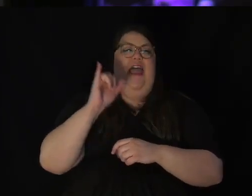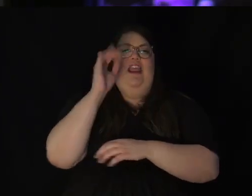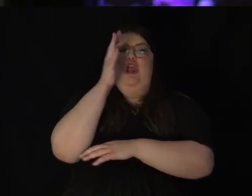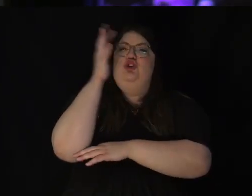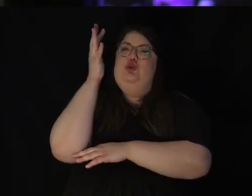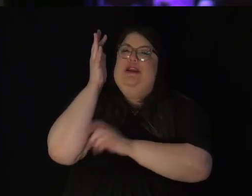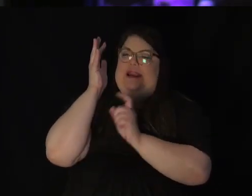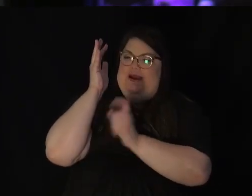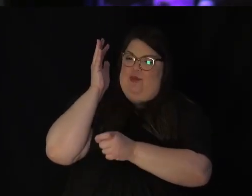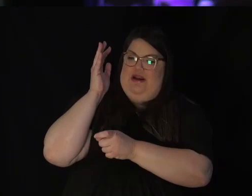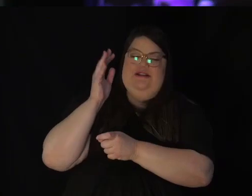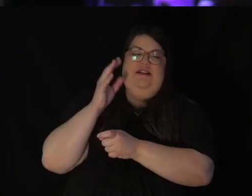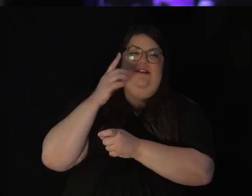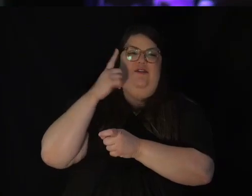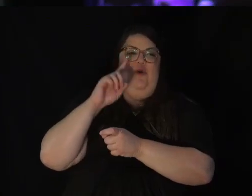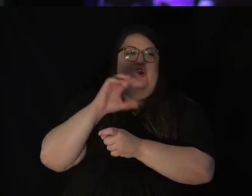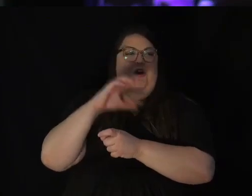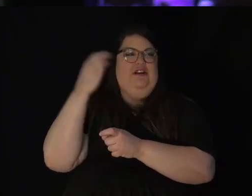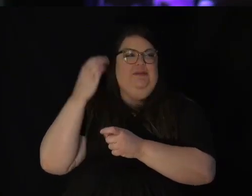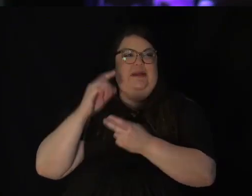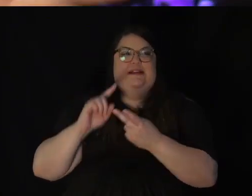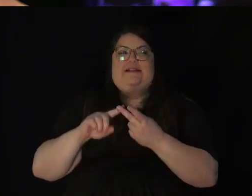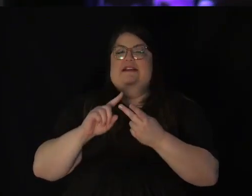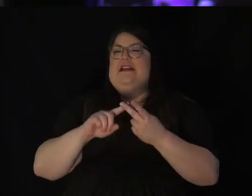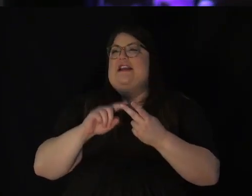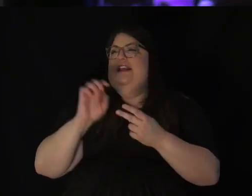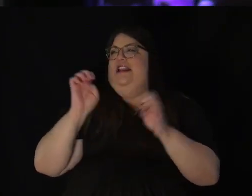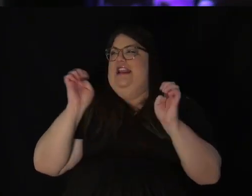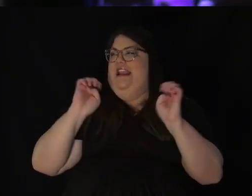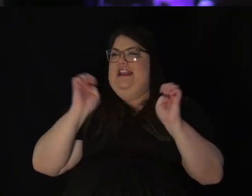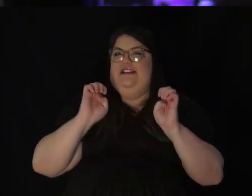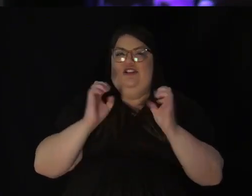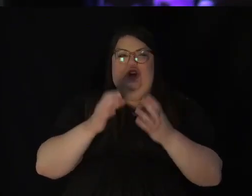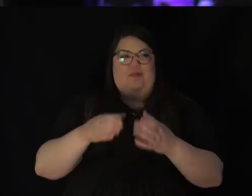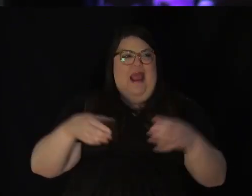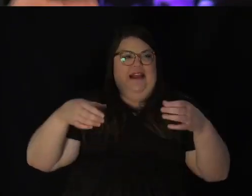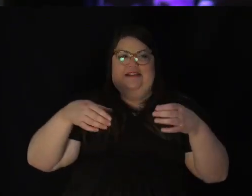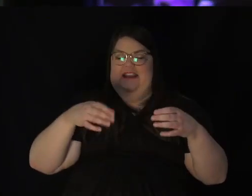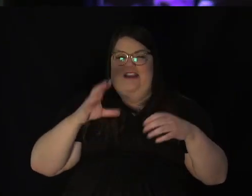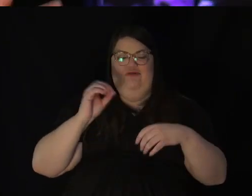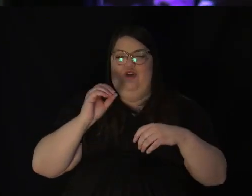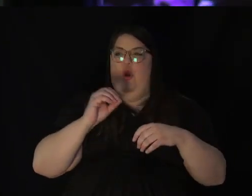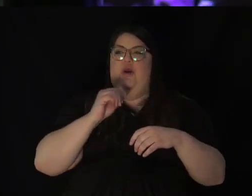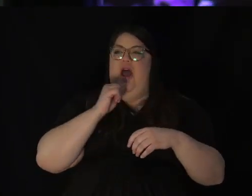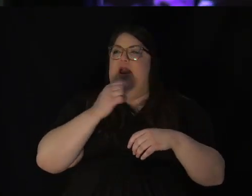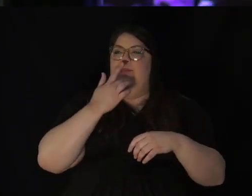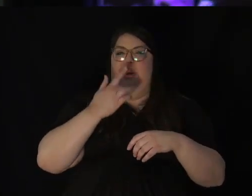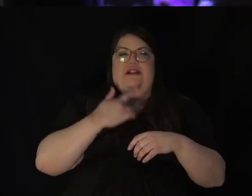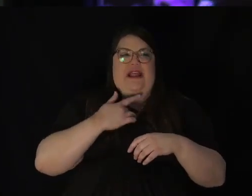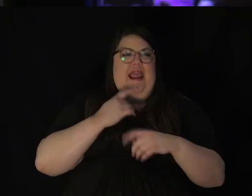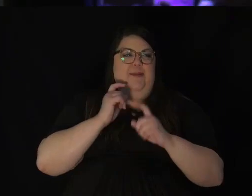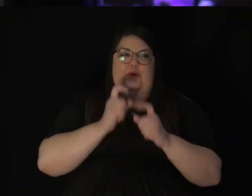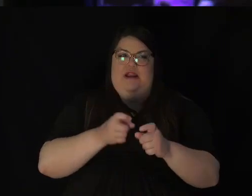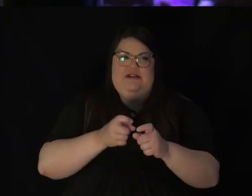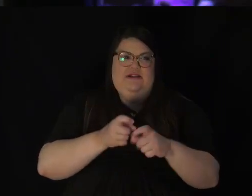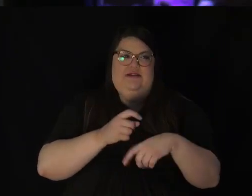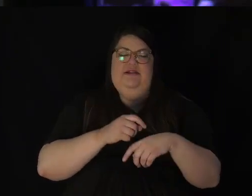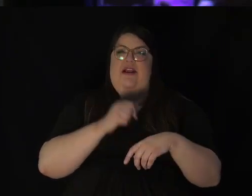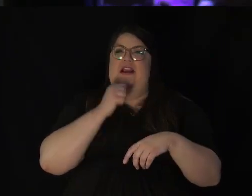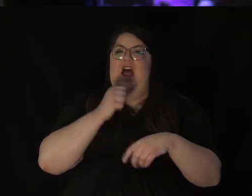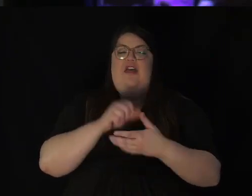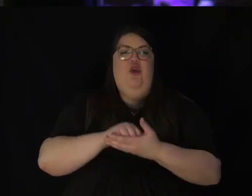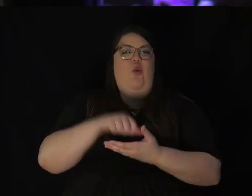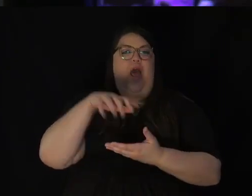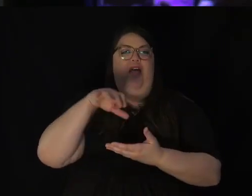not any kind of gift in an Easter basket, no birthday presents. Not the wealth of the world,